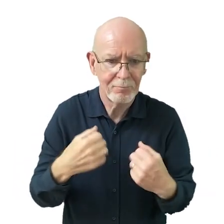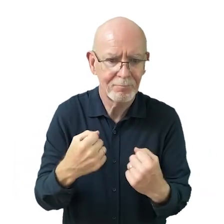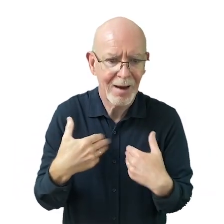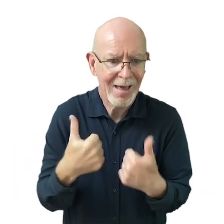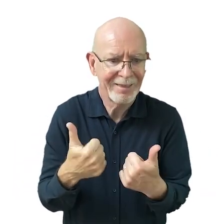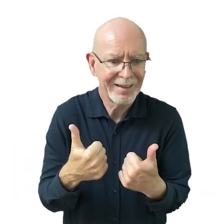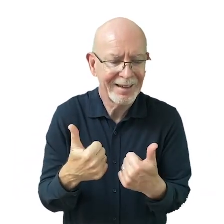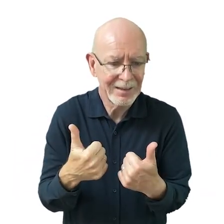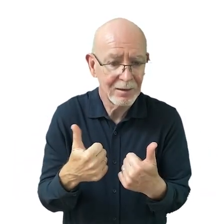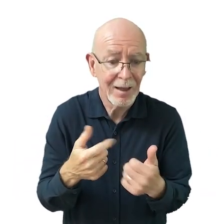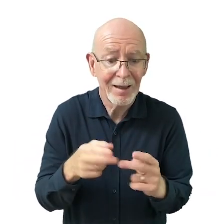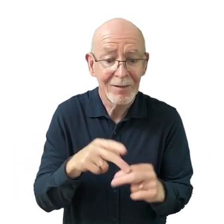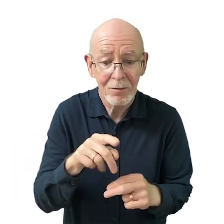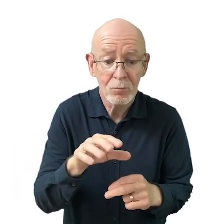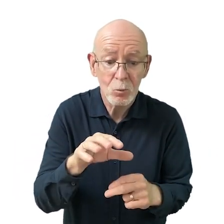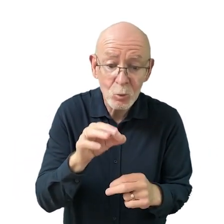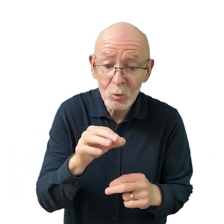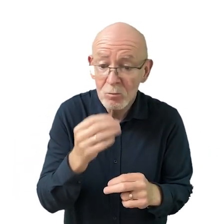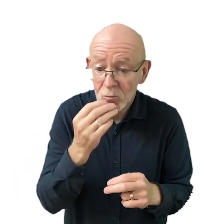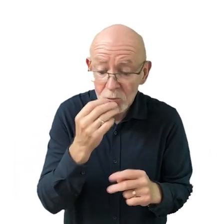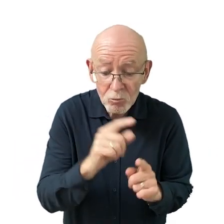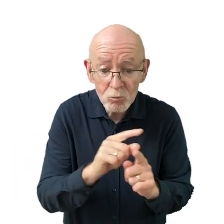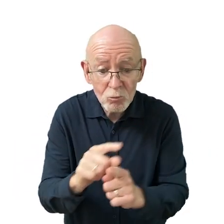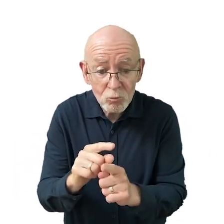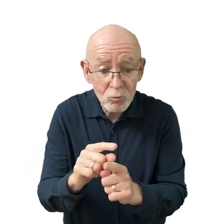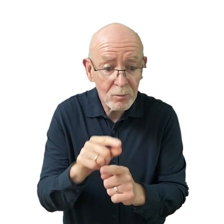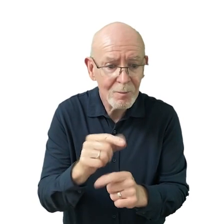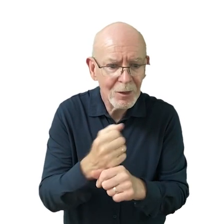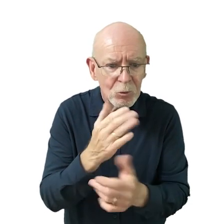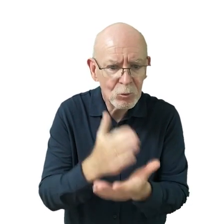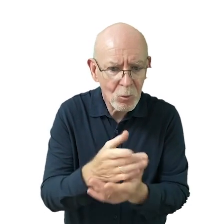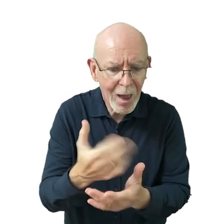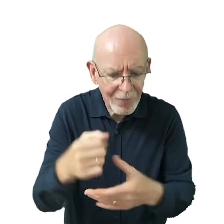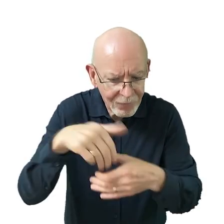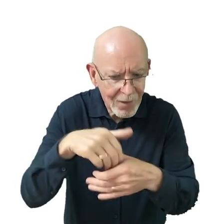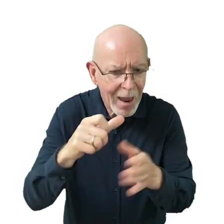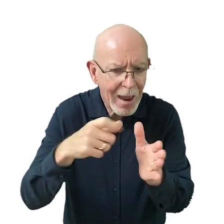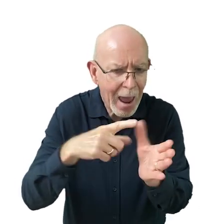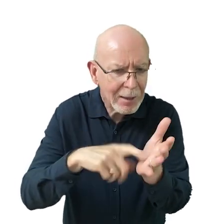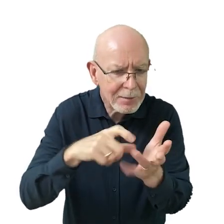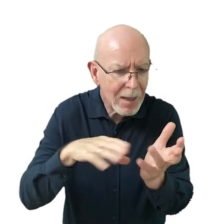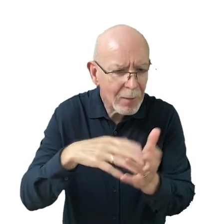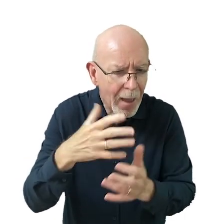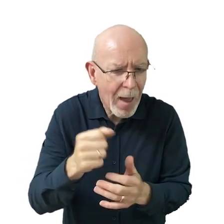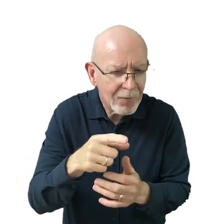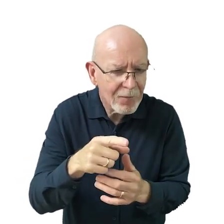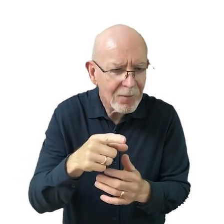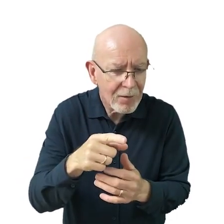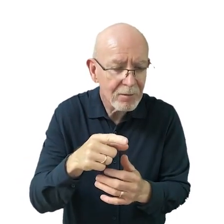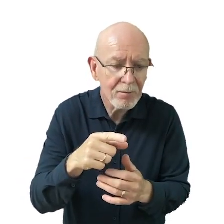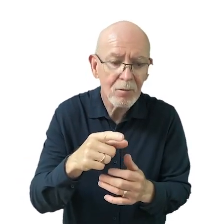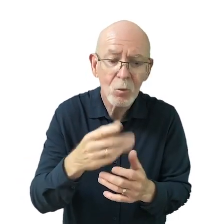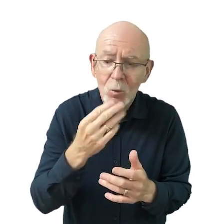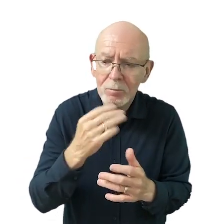healthy. If you are choosing dairy alternatives, make sure they are fortified with calcium.